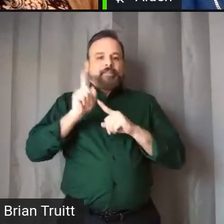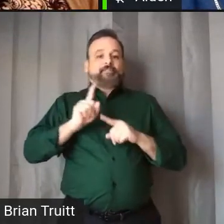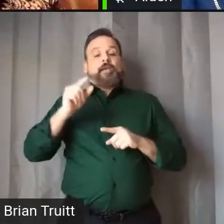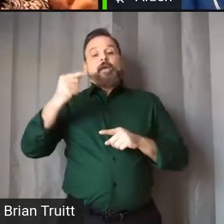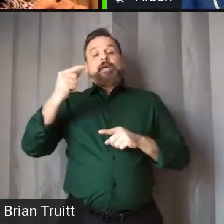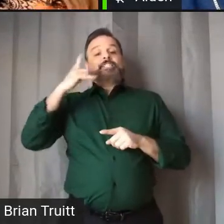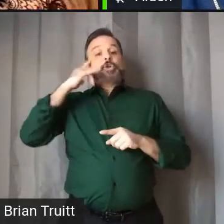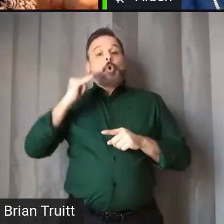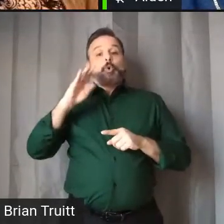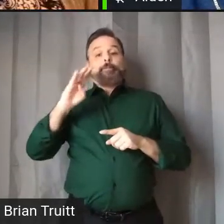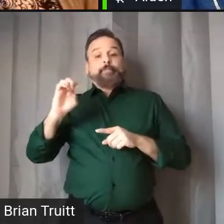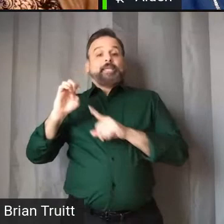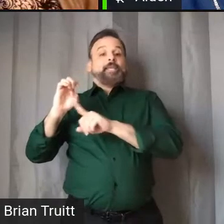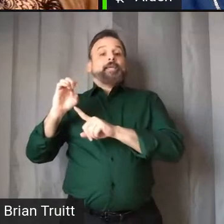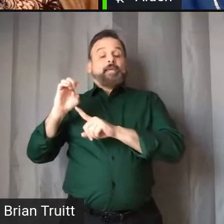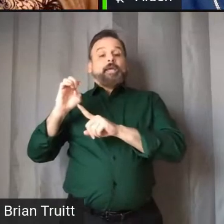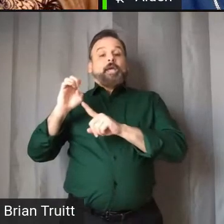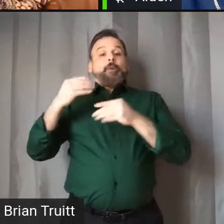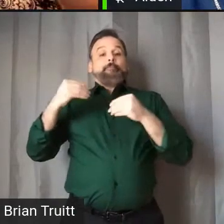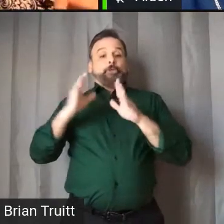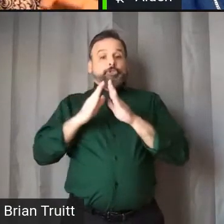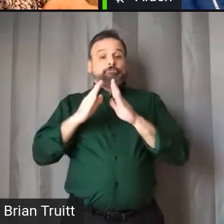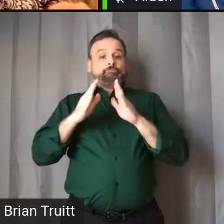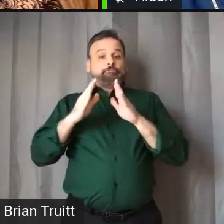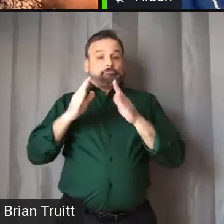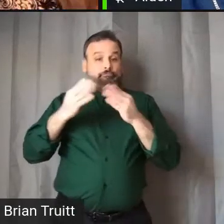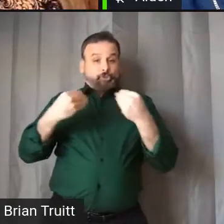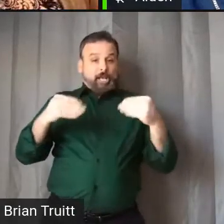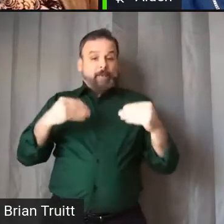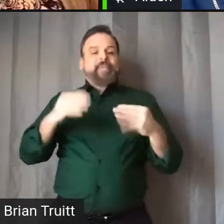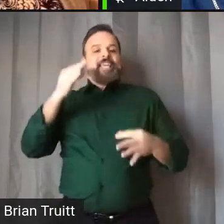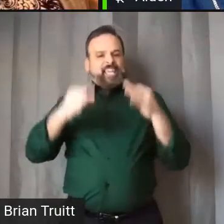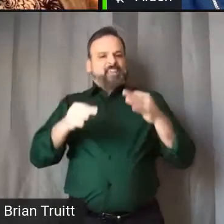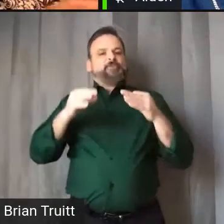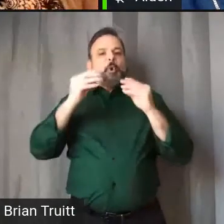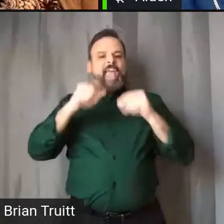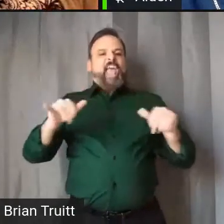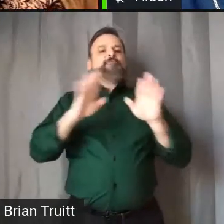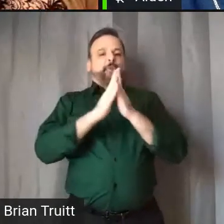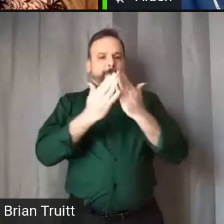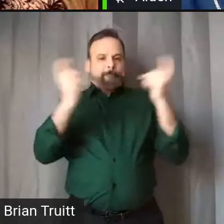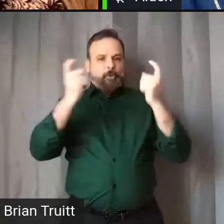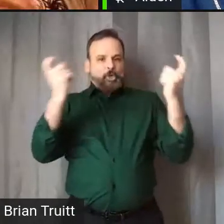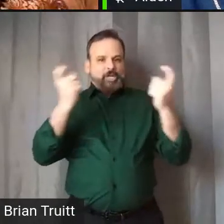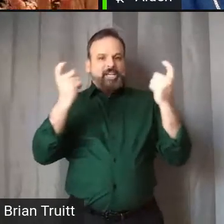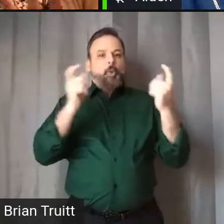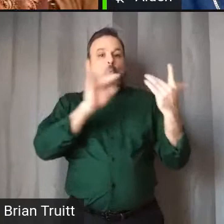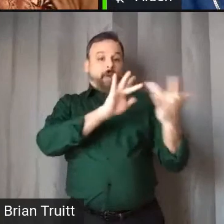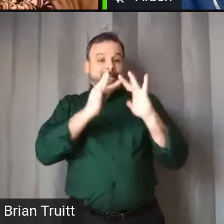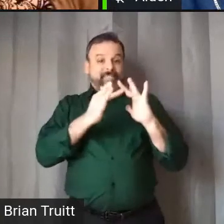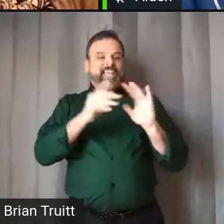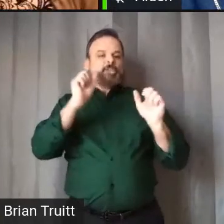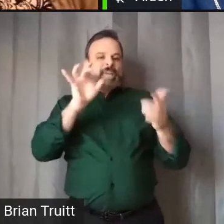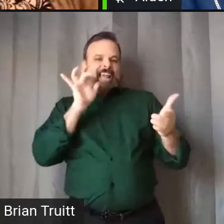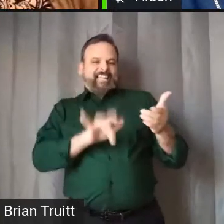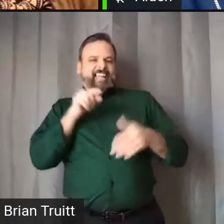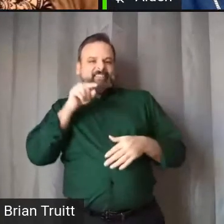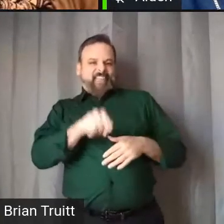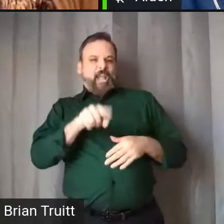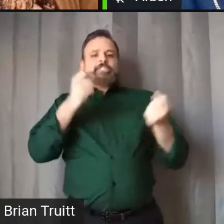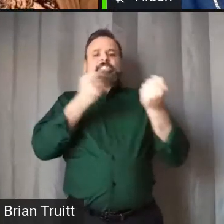Bookshop. I believe if you go to the Everywhere Book Fest page and click on the link there, it'll take you right to the shop where you can order and support this brand new bookshop that's only